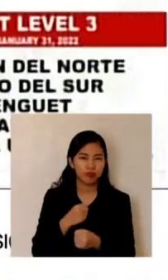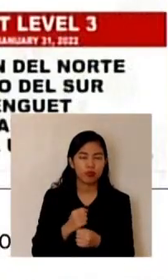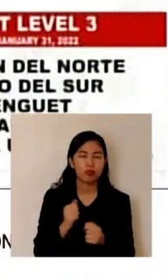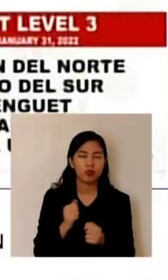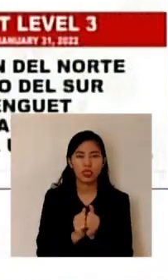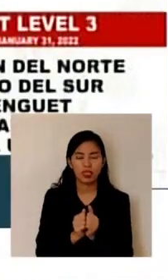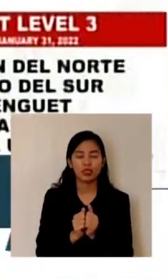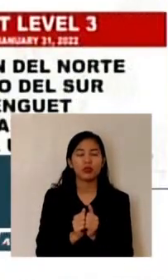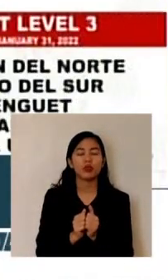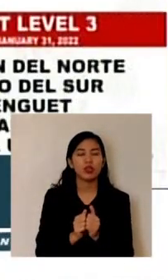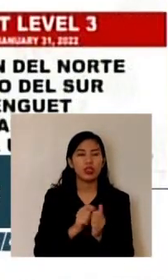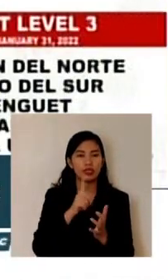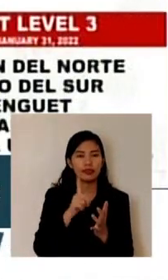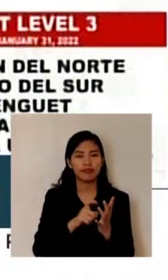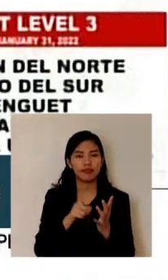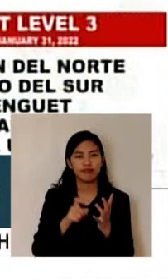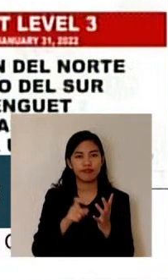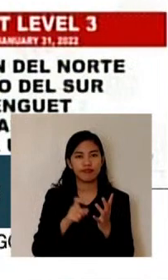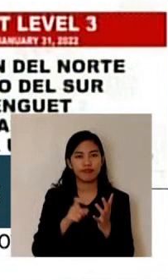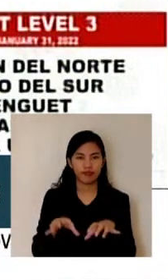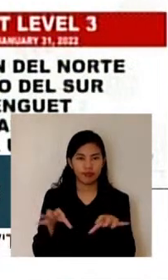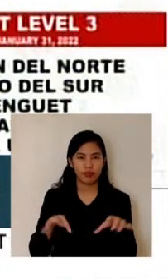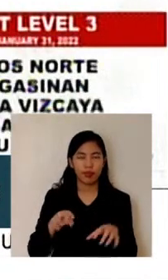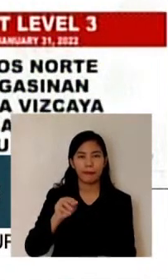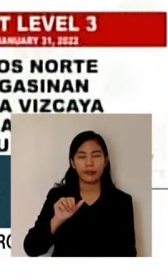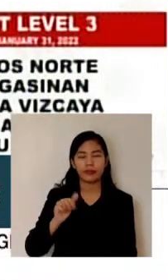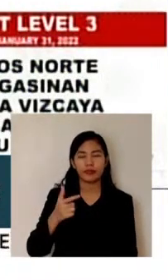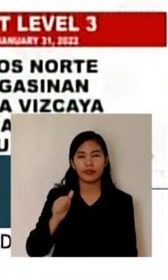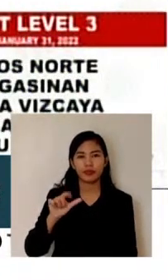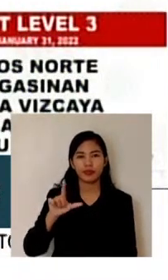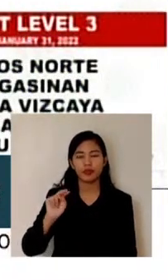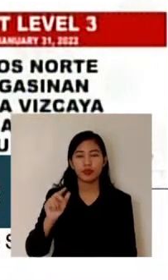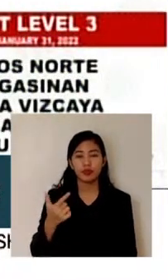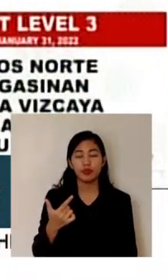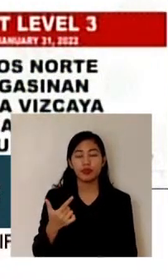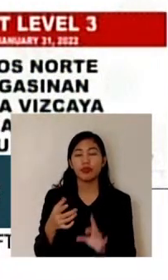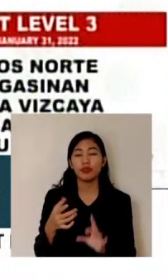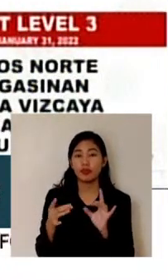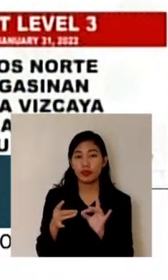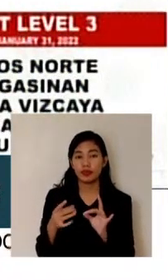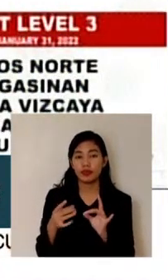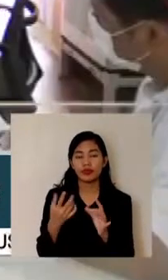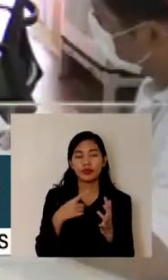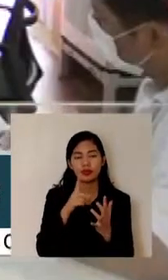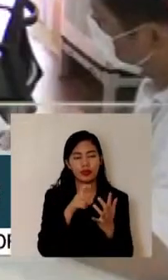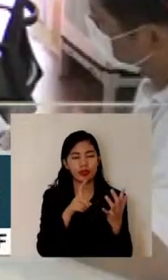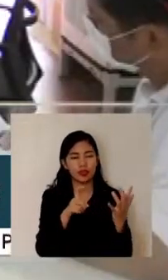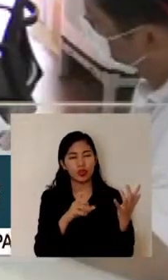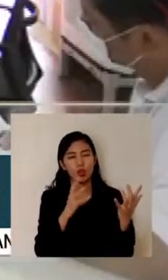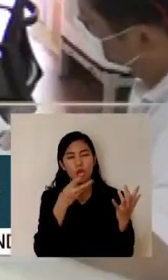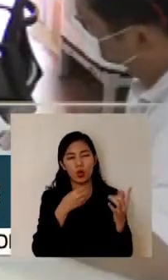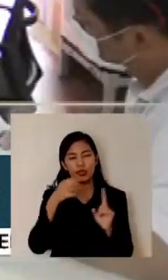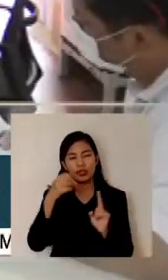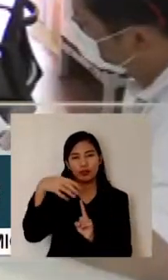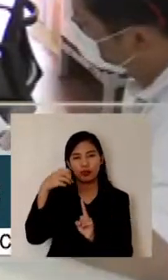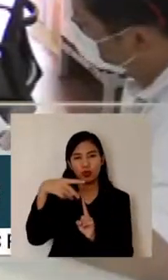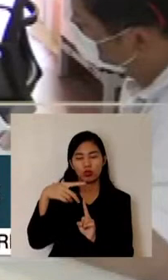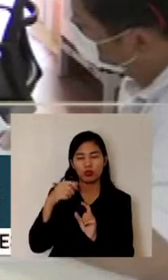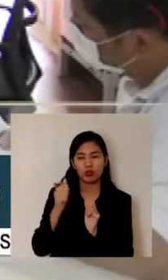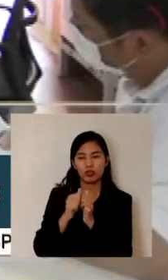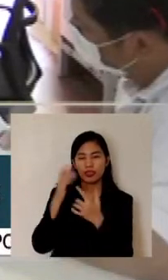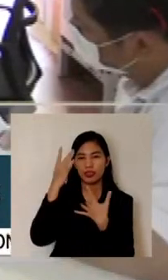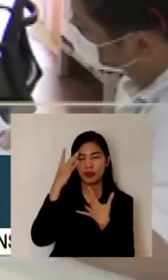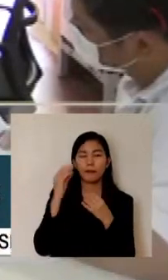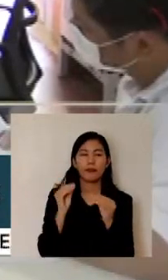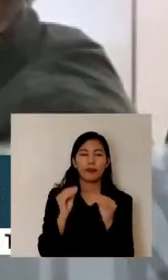efforts. Contact tracing Chief Benjamin Magalong says identifying people exposed to infected individuals became more challenging after the